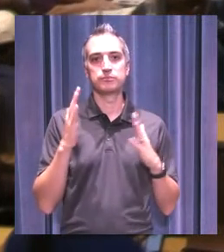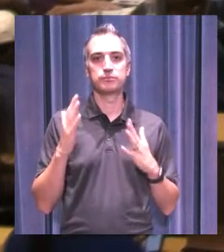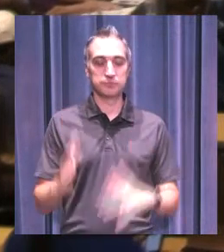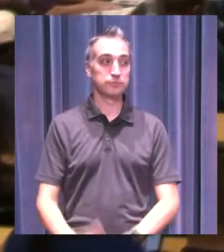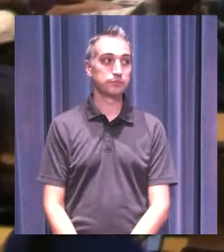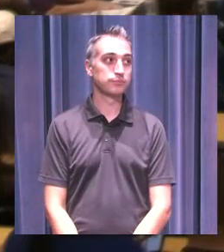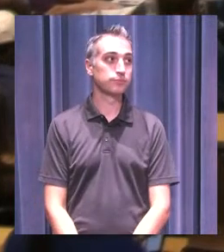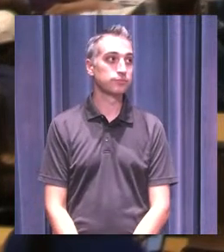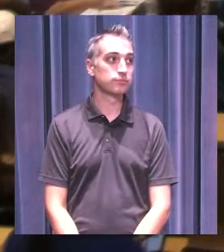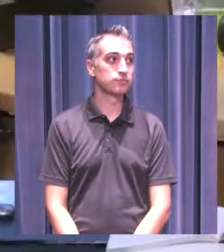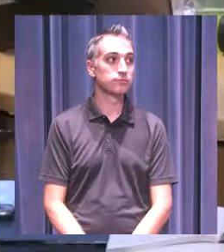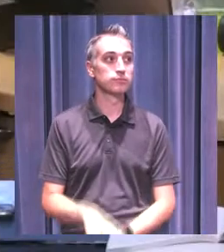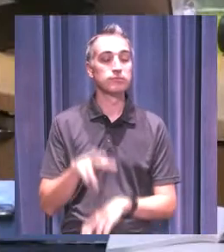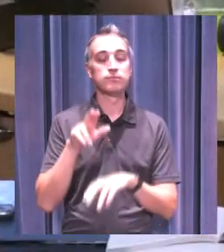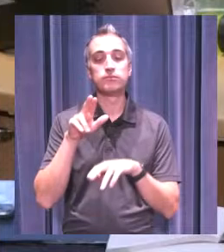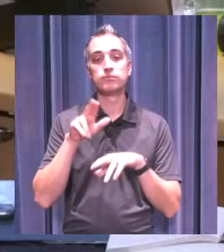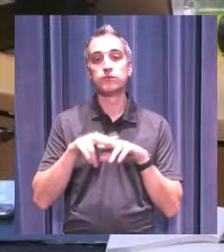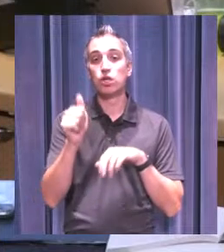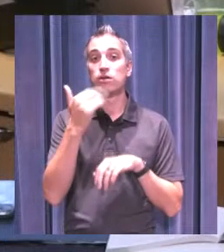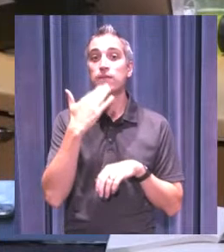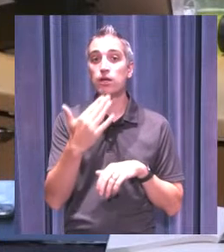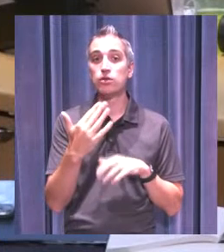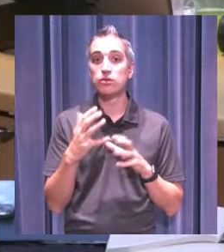Thank you very much. Are there any other comments?